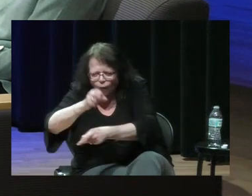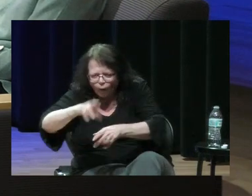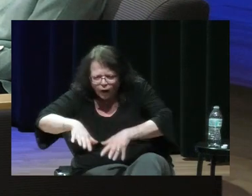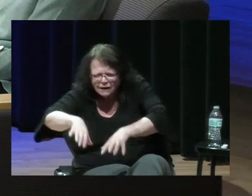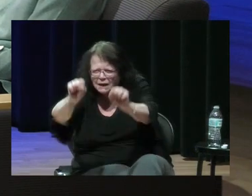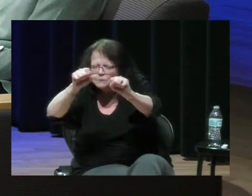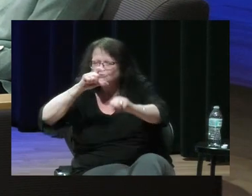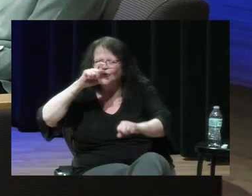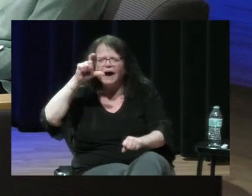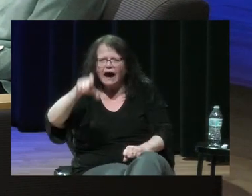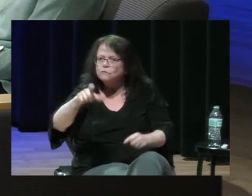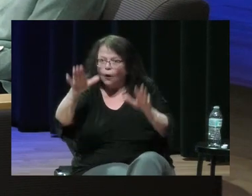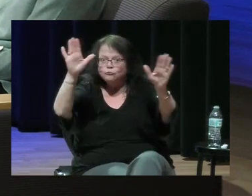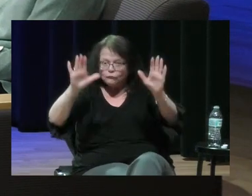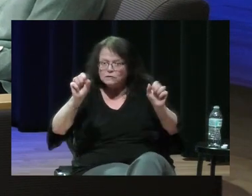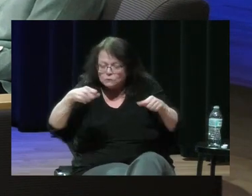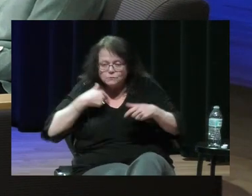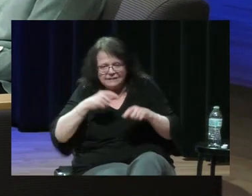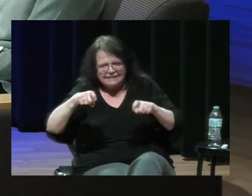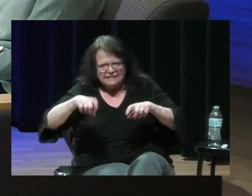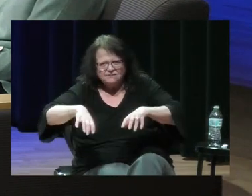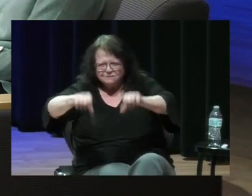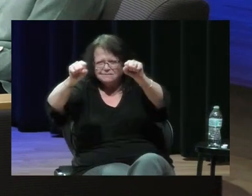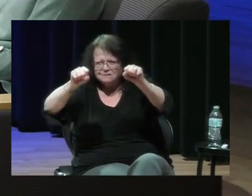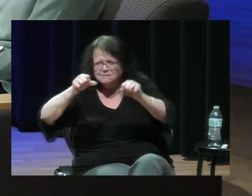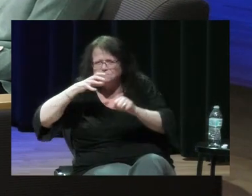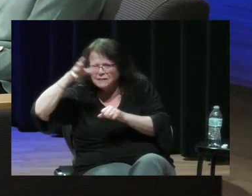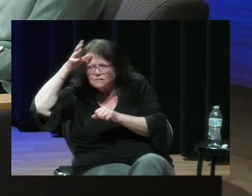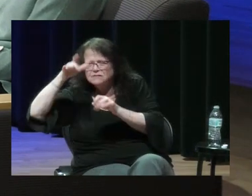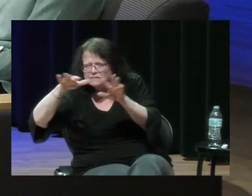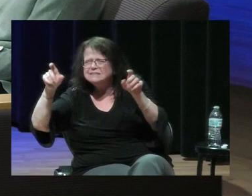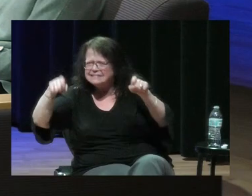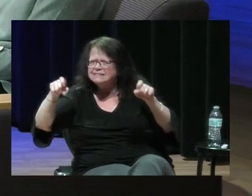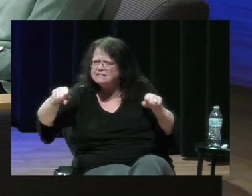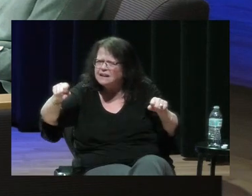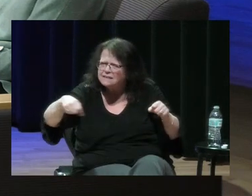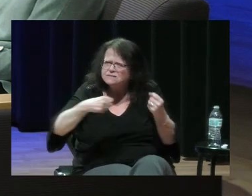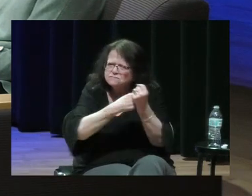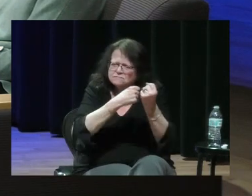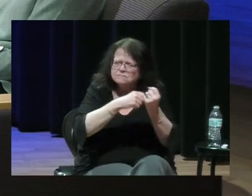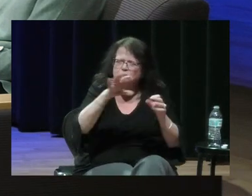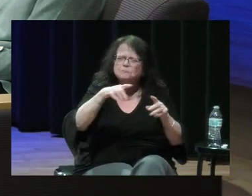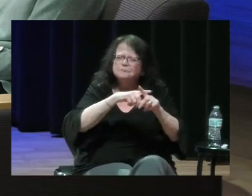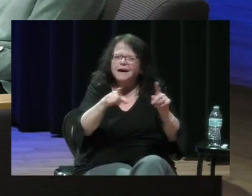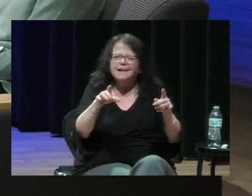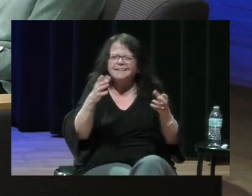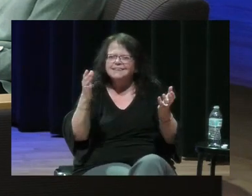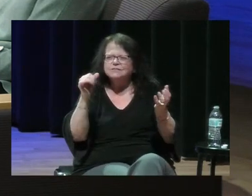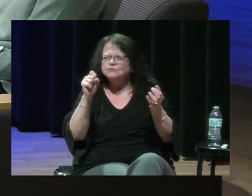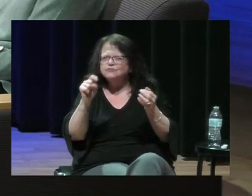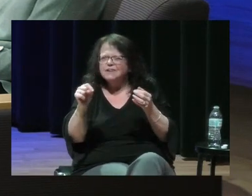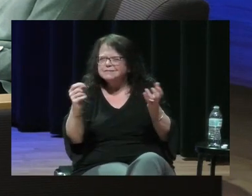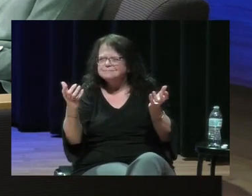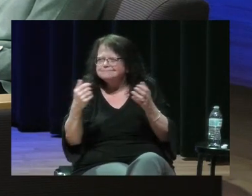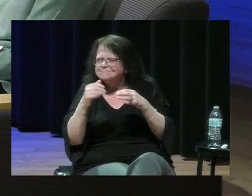foster parents and we need adoptive homes. But like just being a consistent presence in a child's life, like